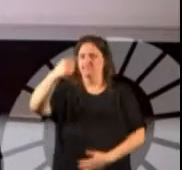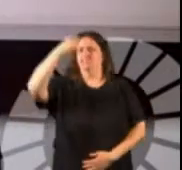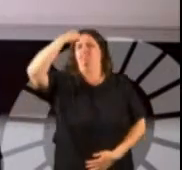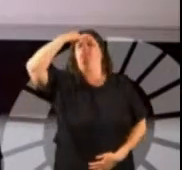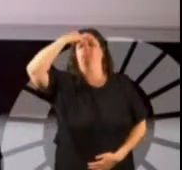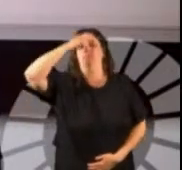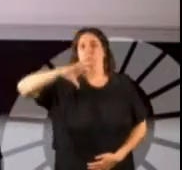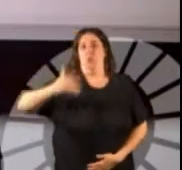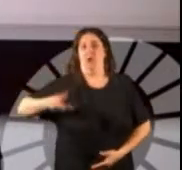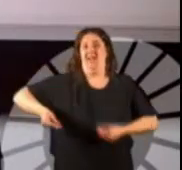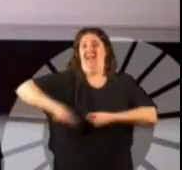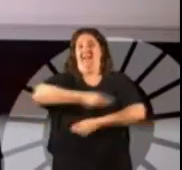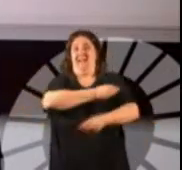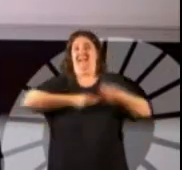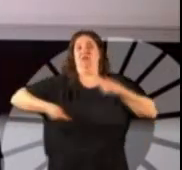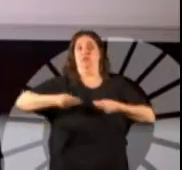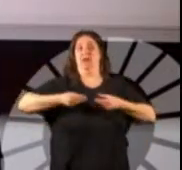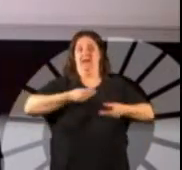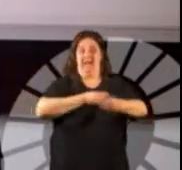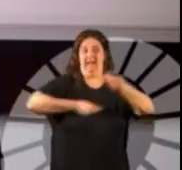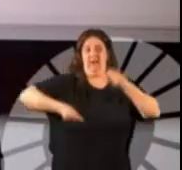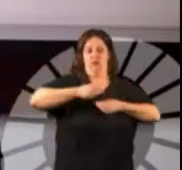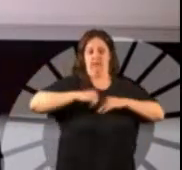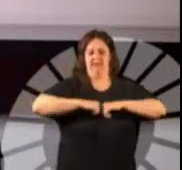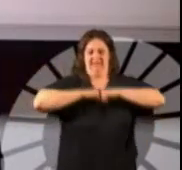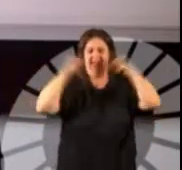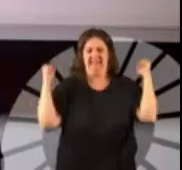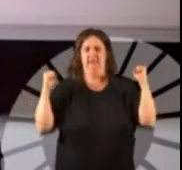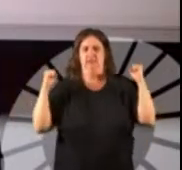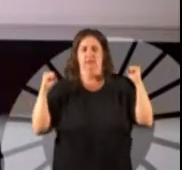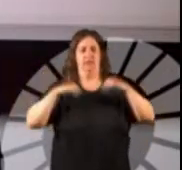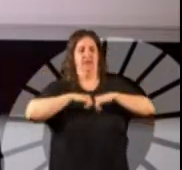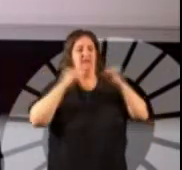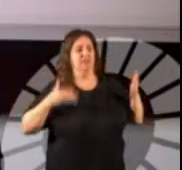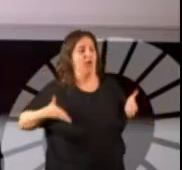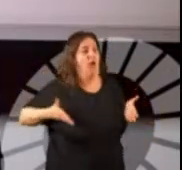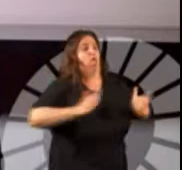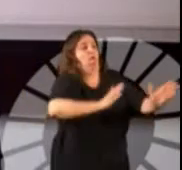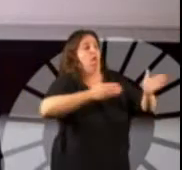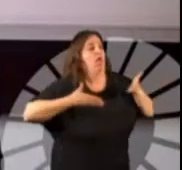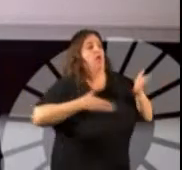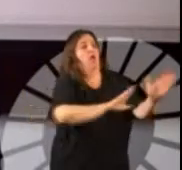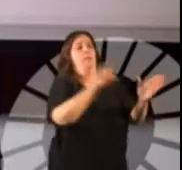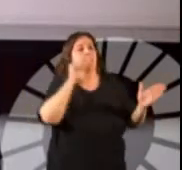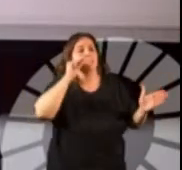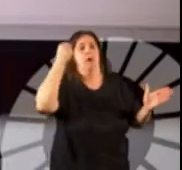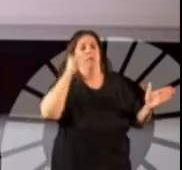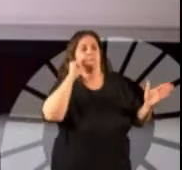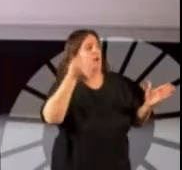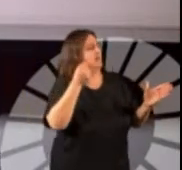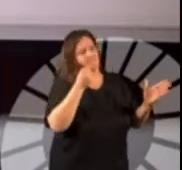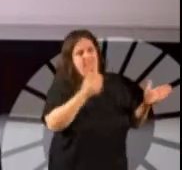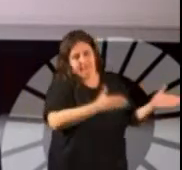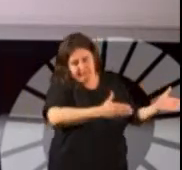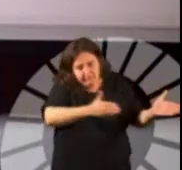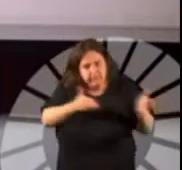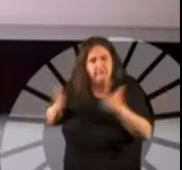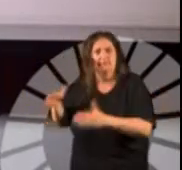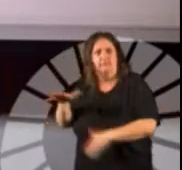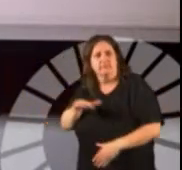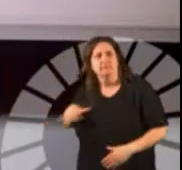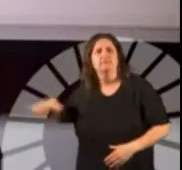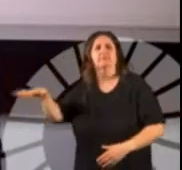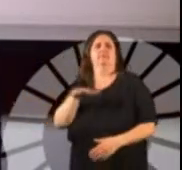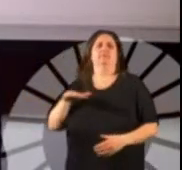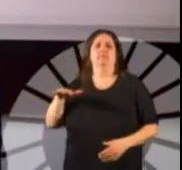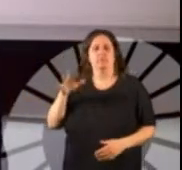stand side by side with many nations across the world who are committed to